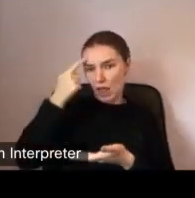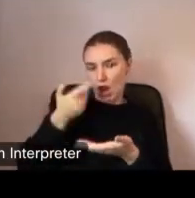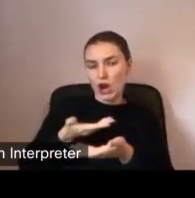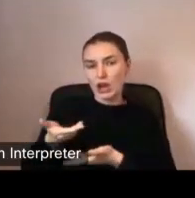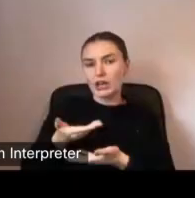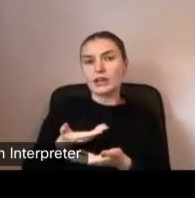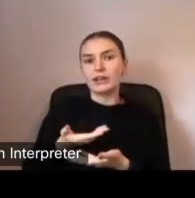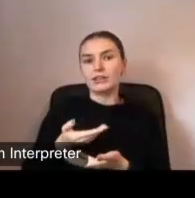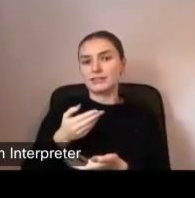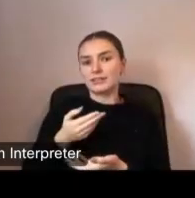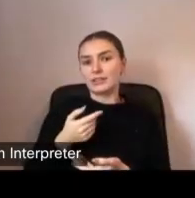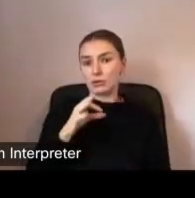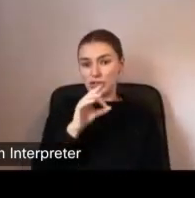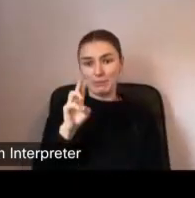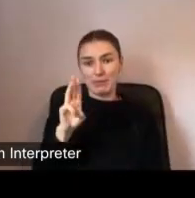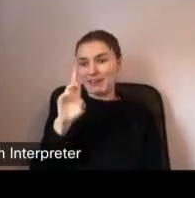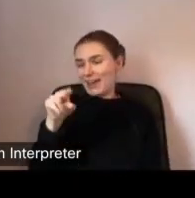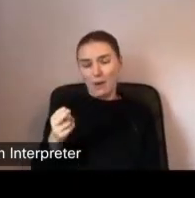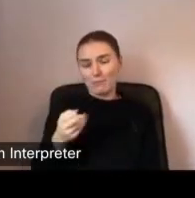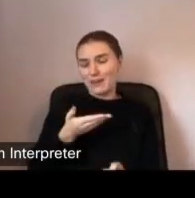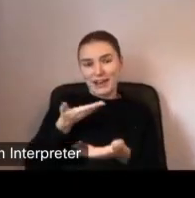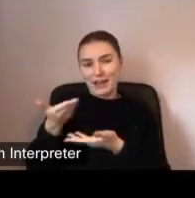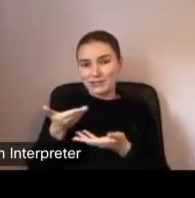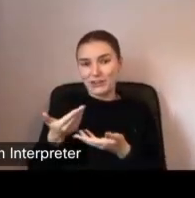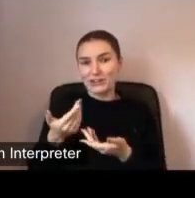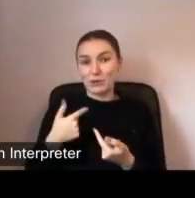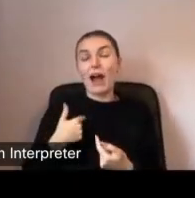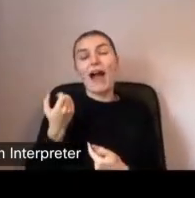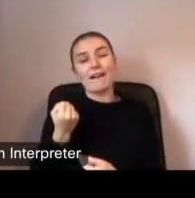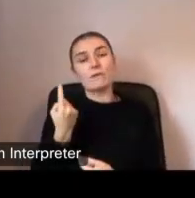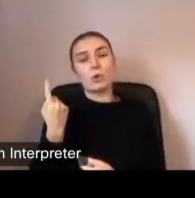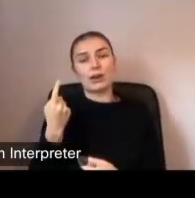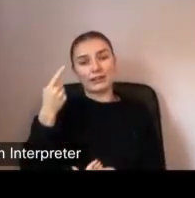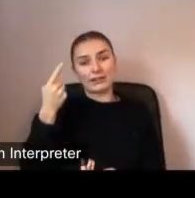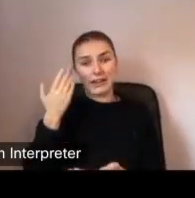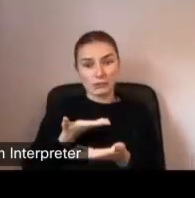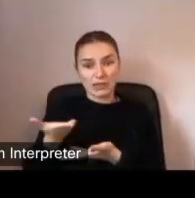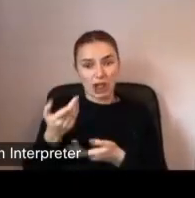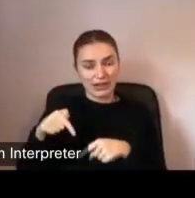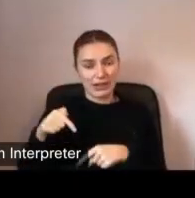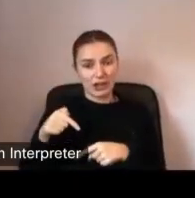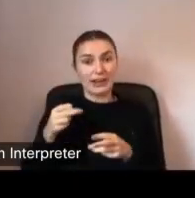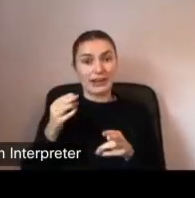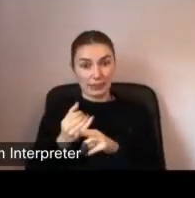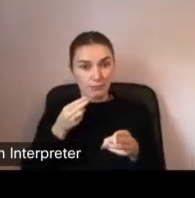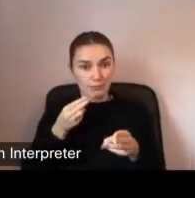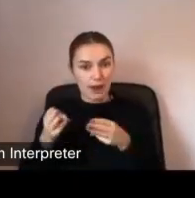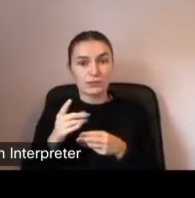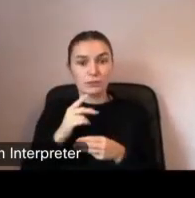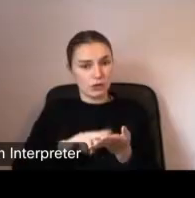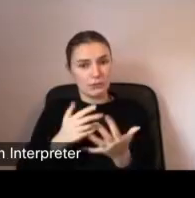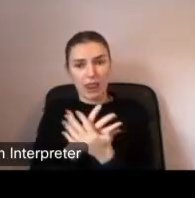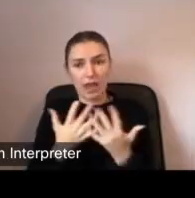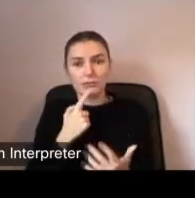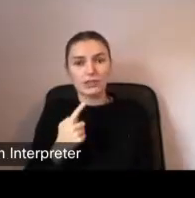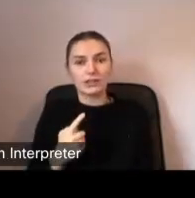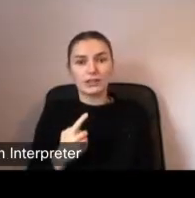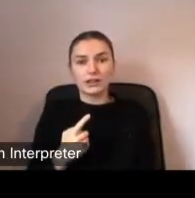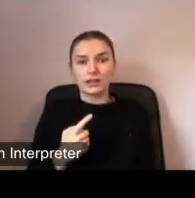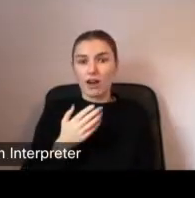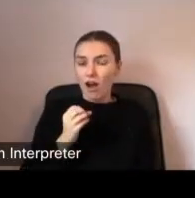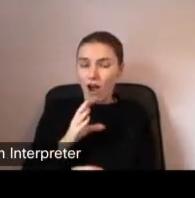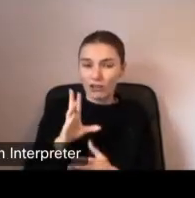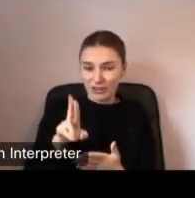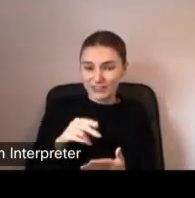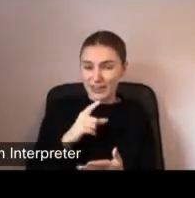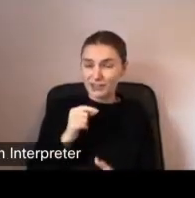be a counsellor. So I have a counsellor in the practice, and we use them all the time. Oh, great. But actually, it doesn't take long to say, Jesus, you're fantastic. Have you ever